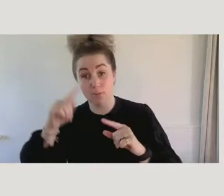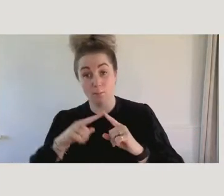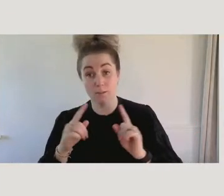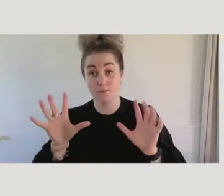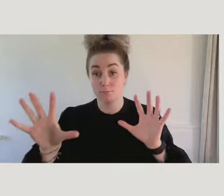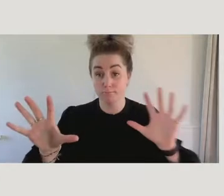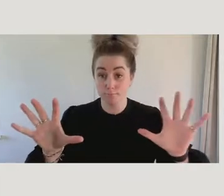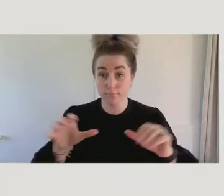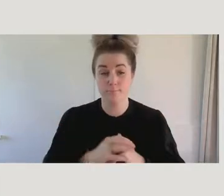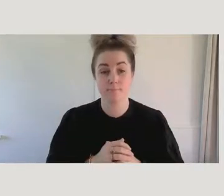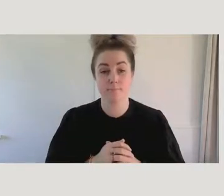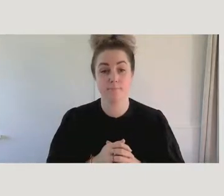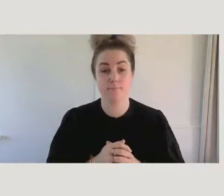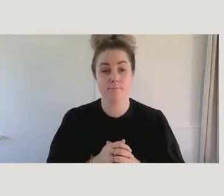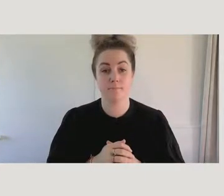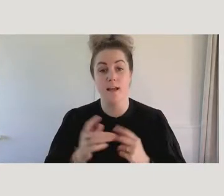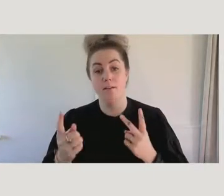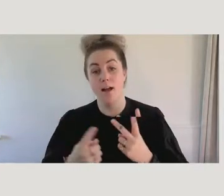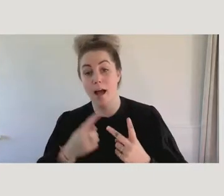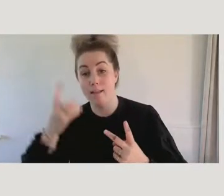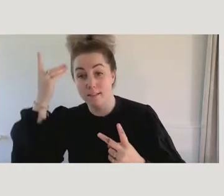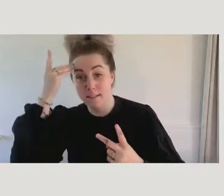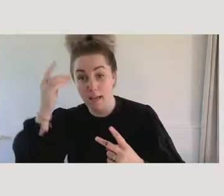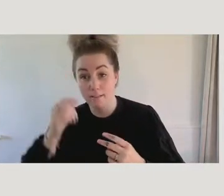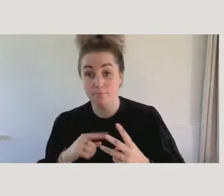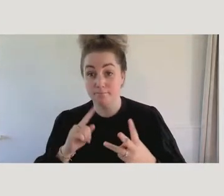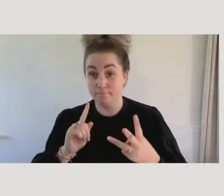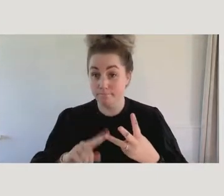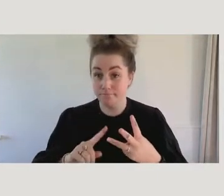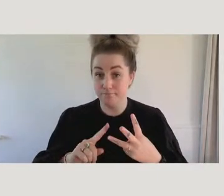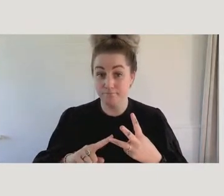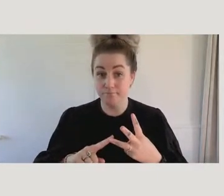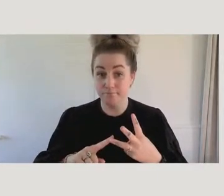I also have another dad um